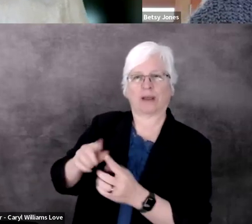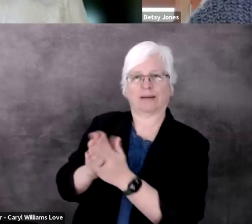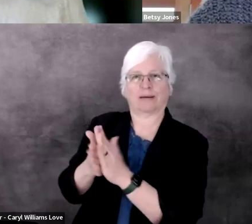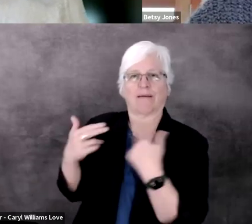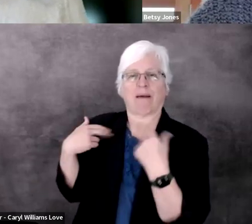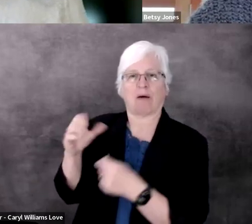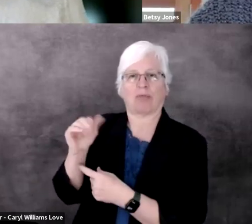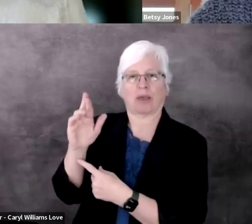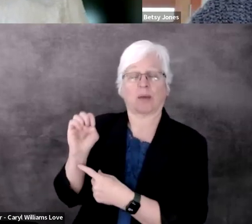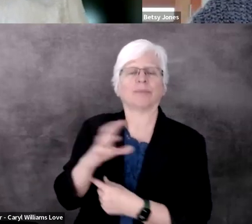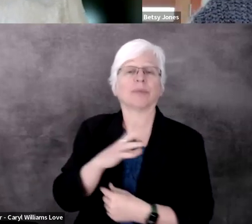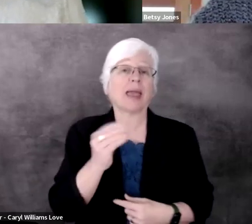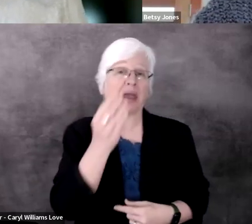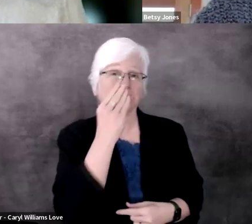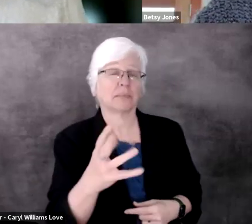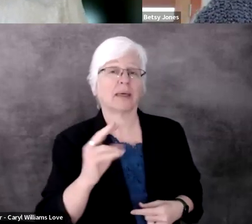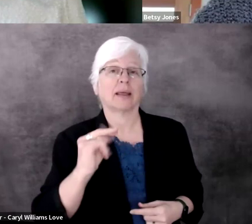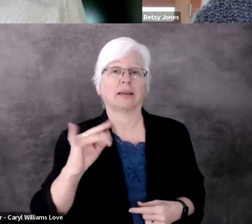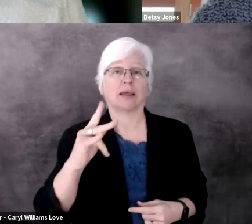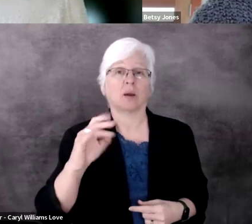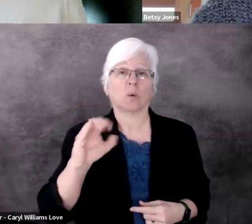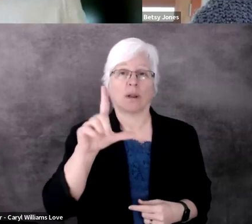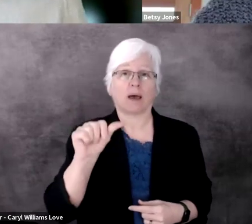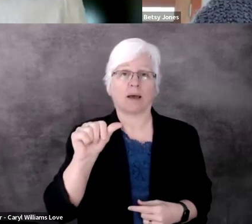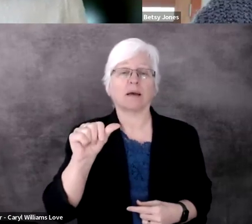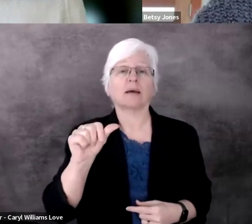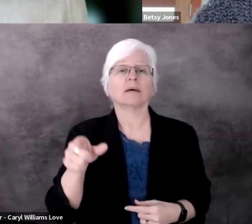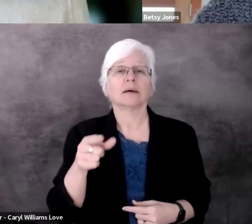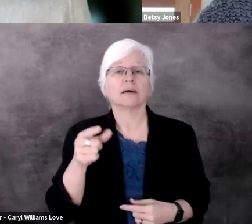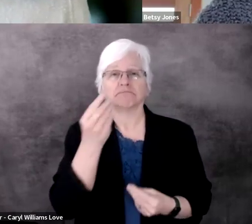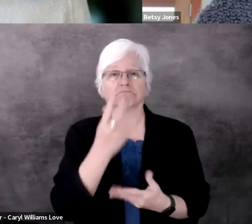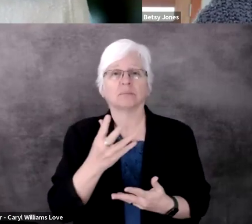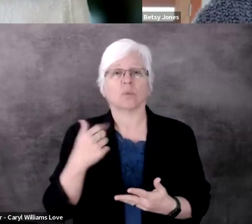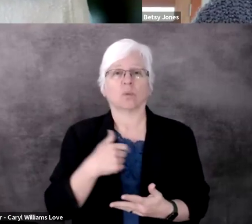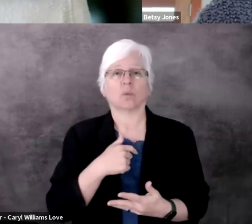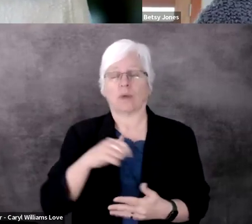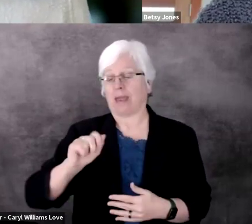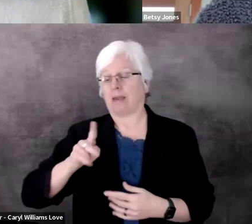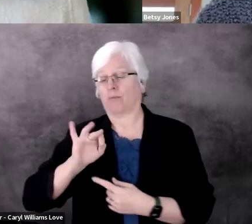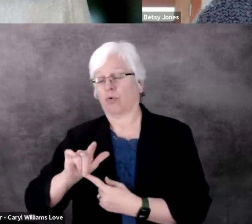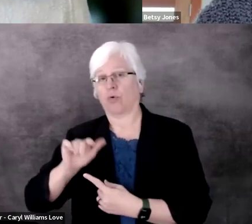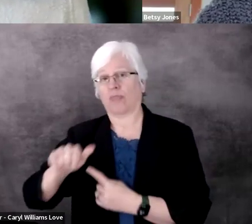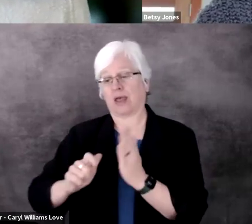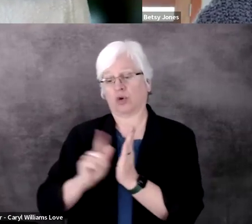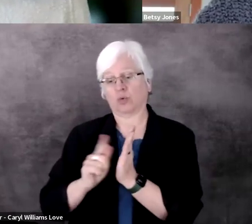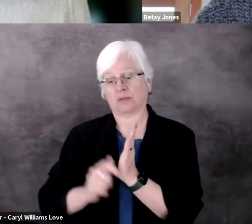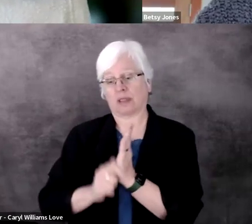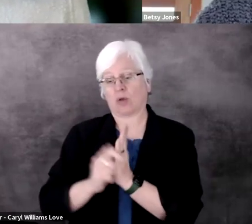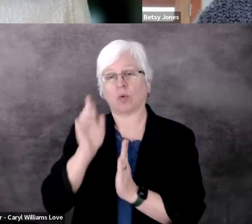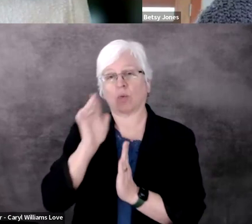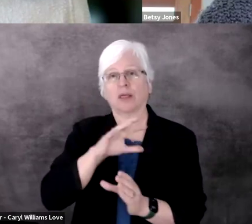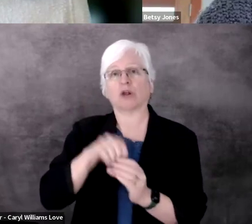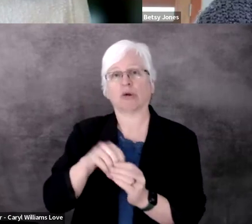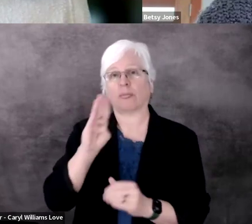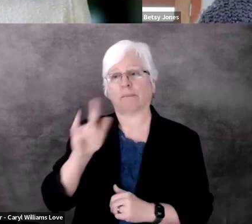Nicola that we are going to include bill summaries in our April newsletter. So